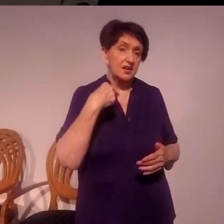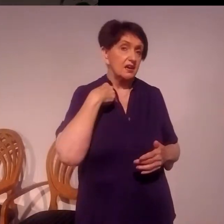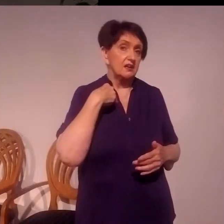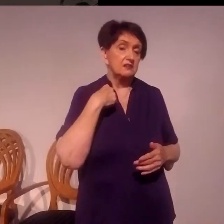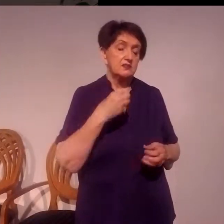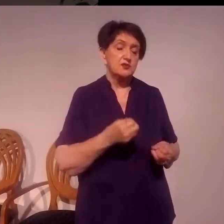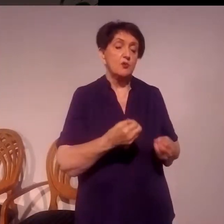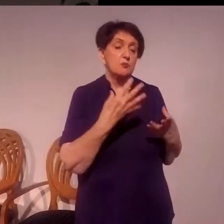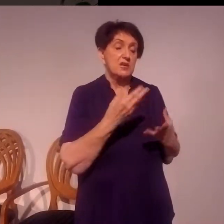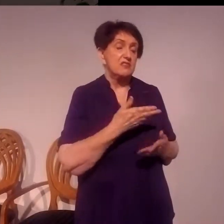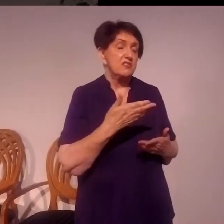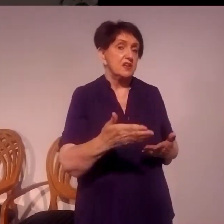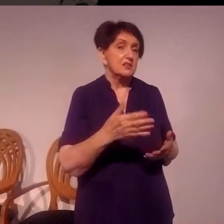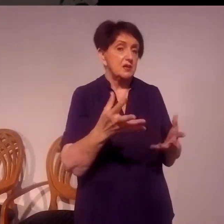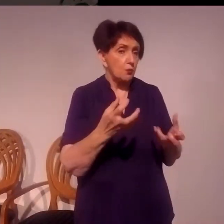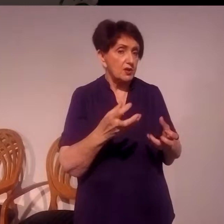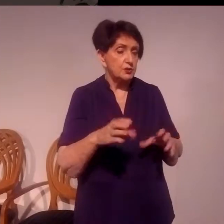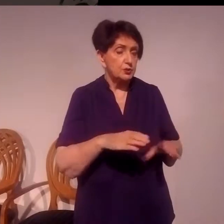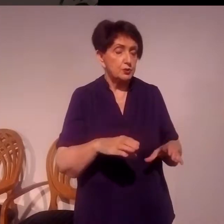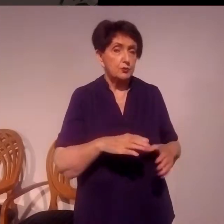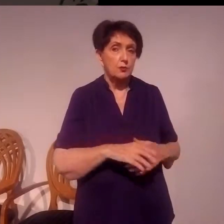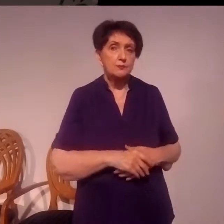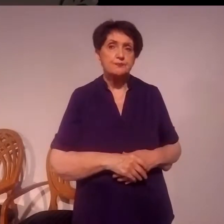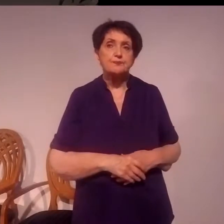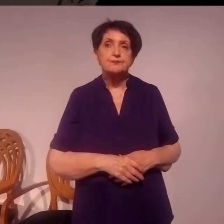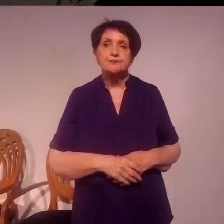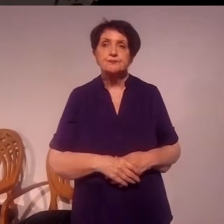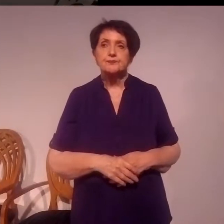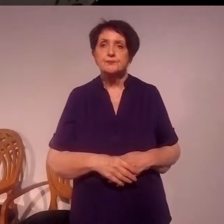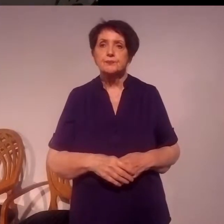many things I want to be about.